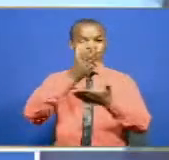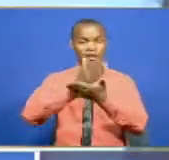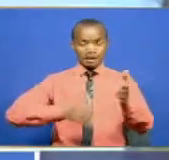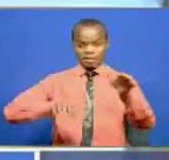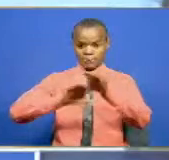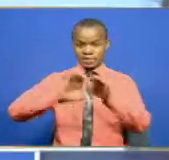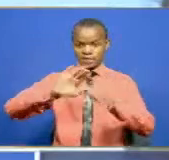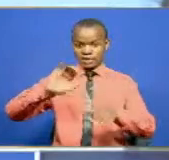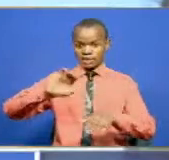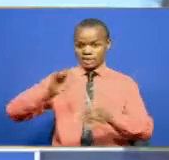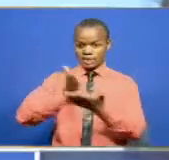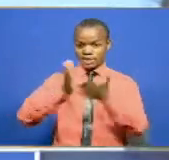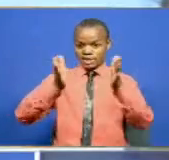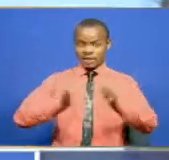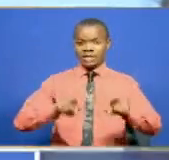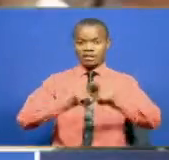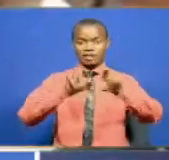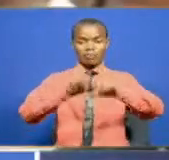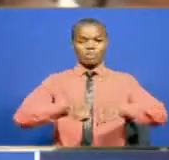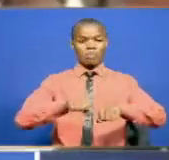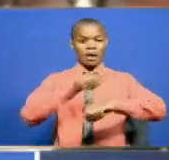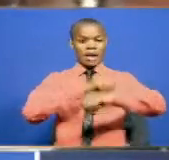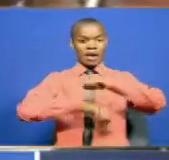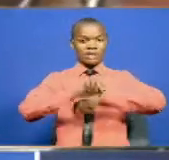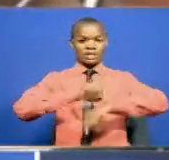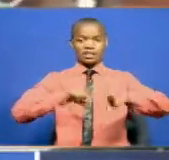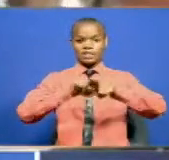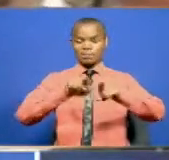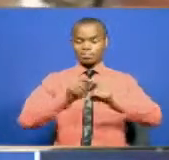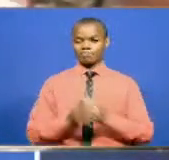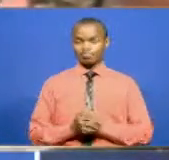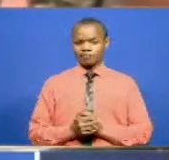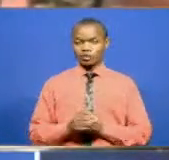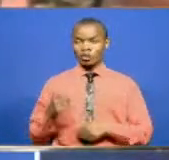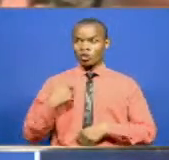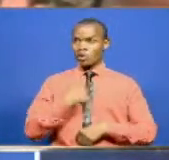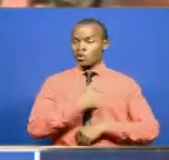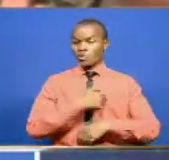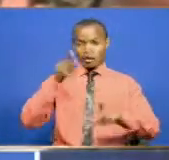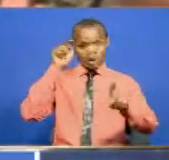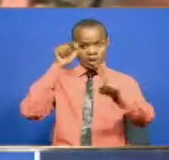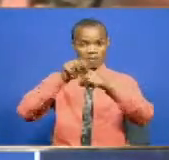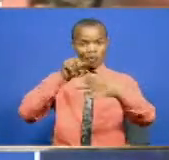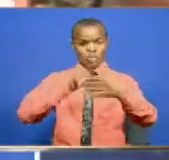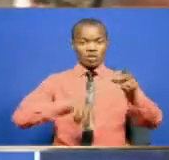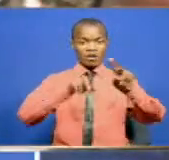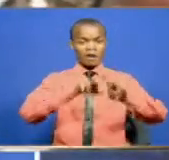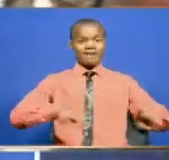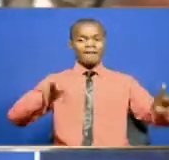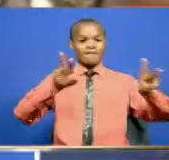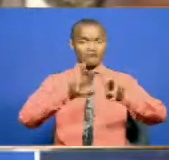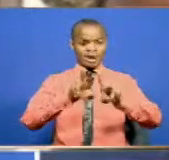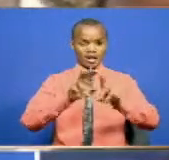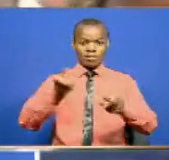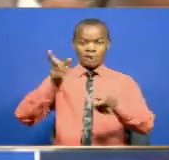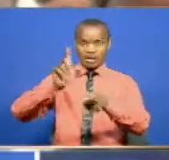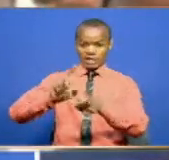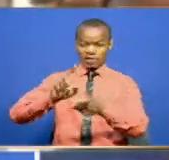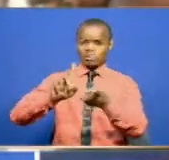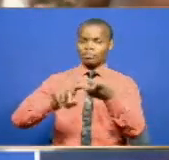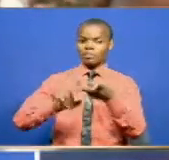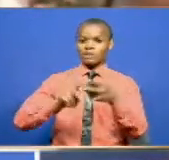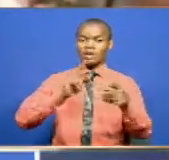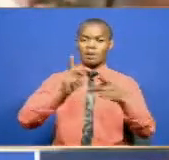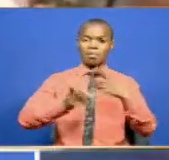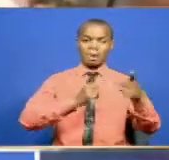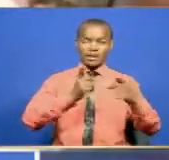annually, insisting this needs to be tapped. Of course, we are also looking into the issues of value addition, processing,